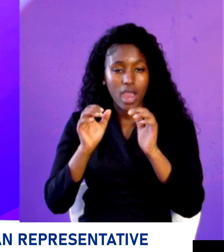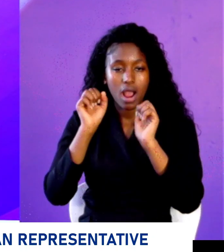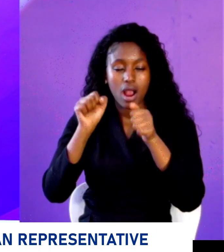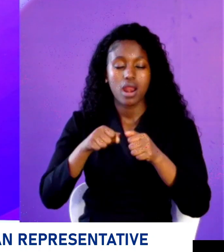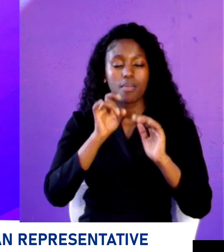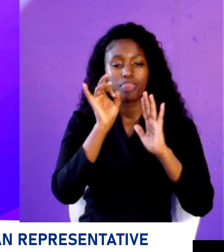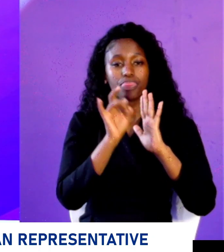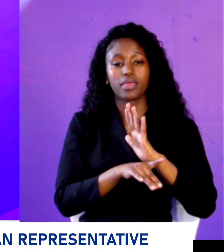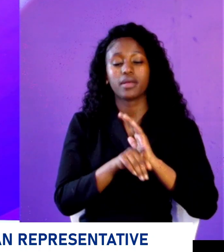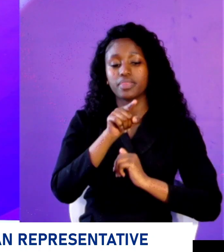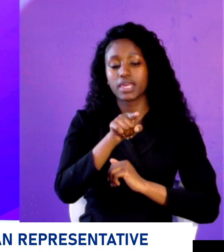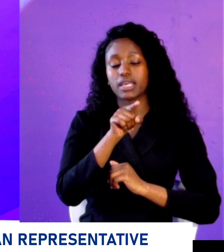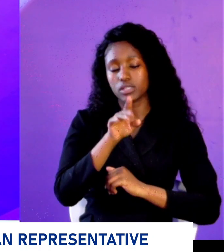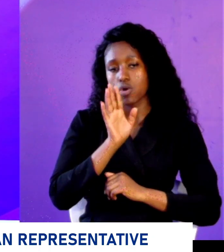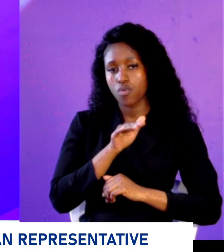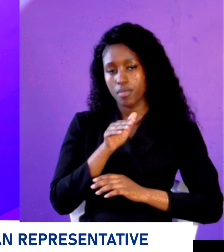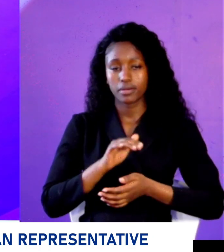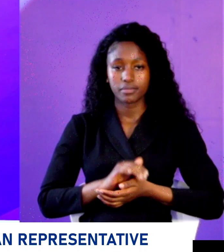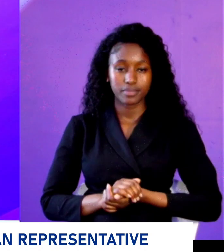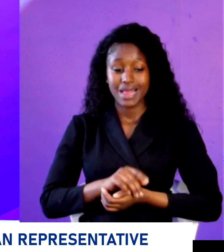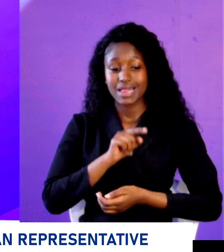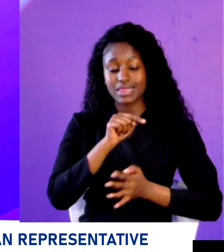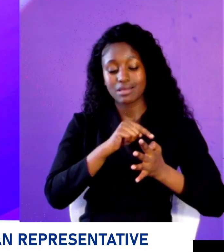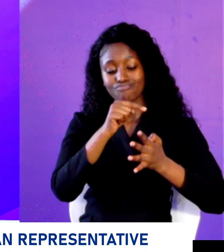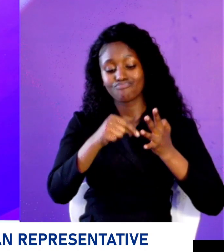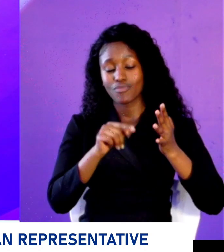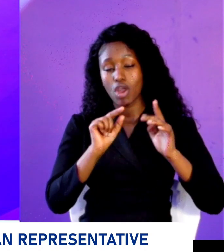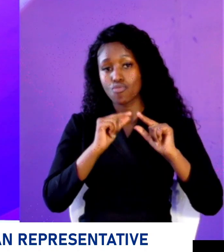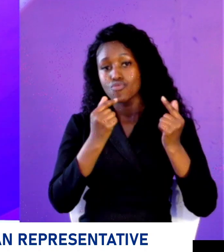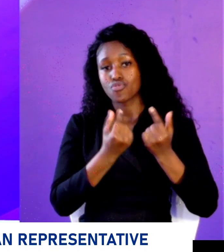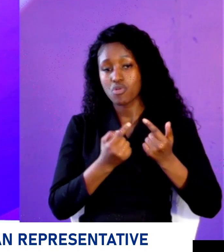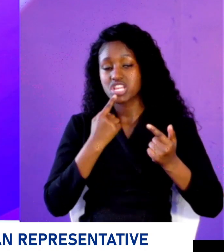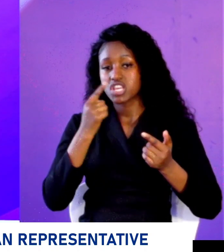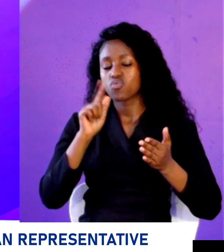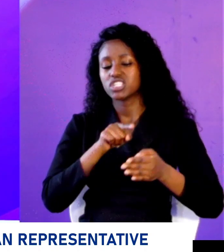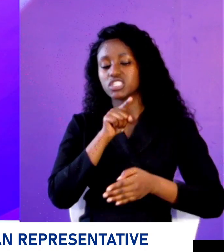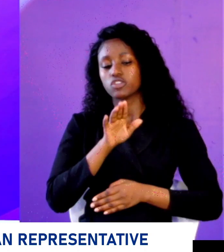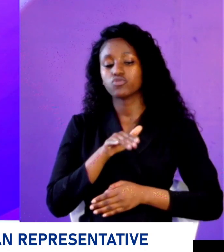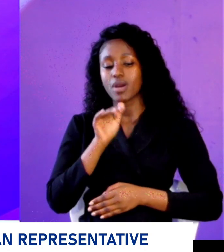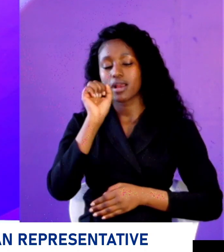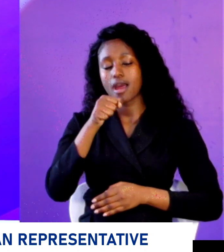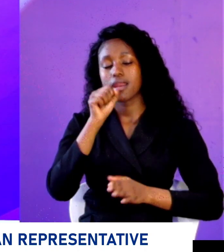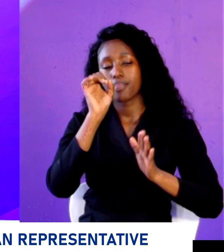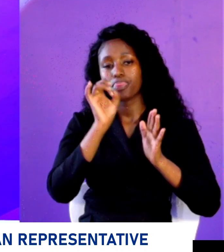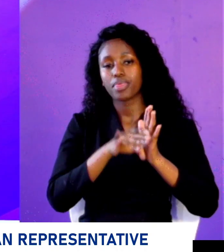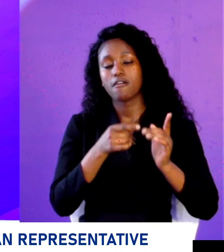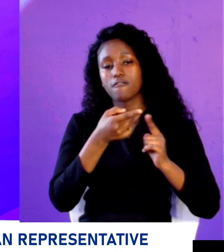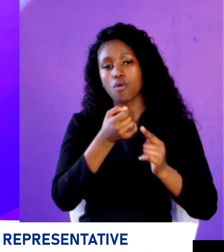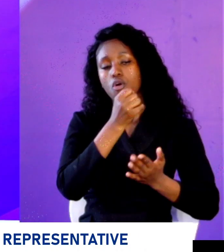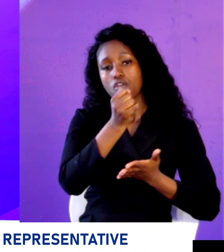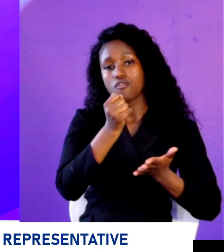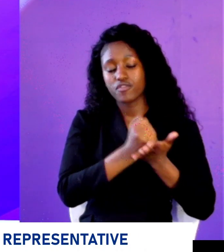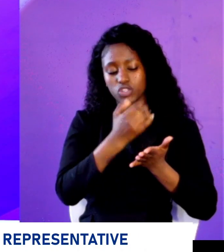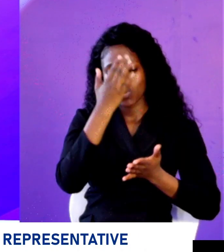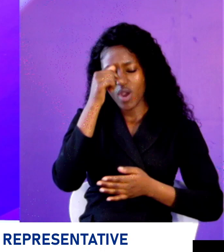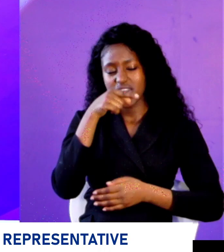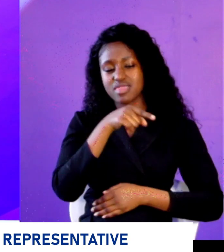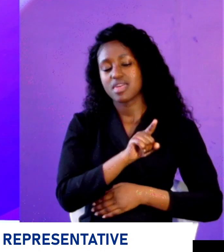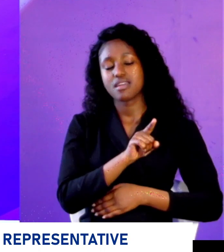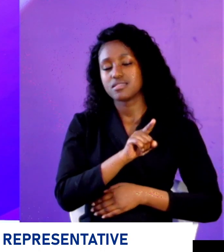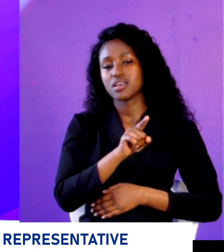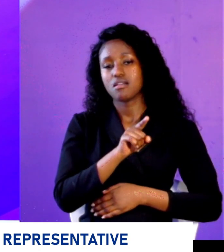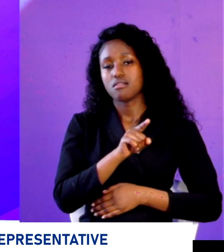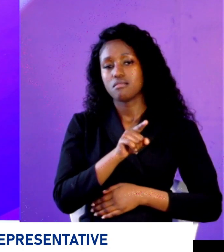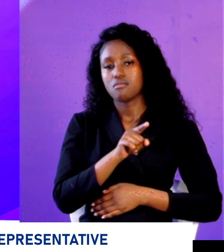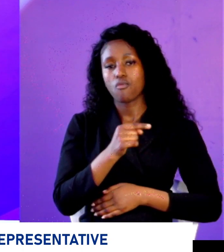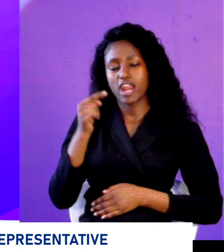legislator. The group alleges that Ms. Passaris should be removed from office due to what they describe